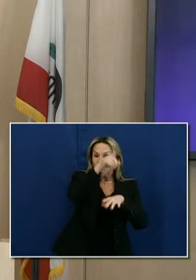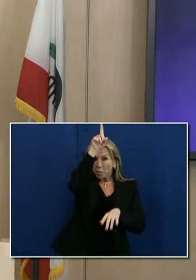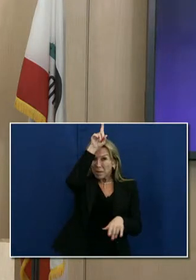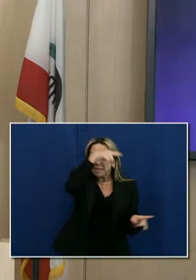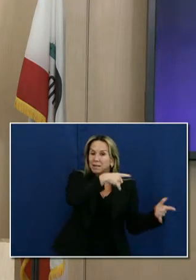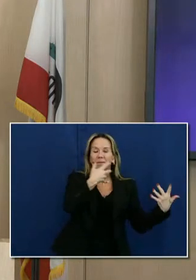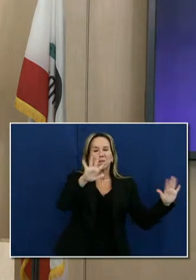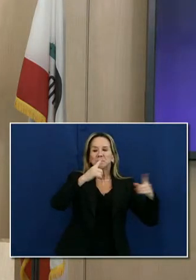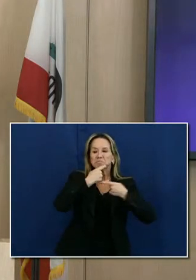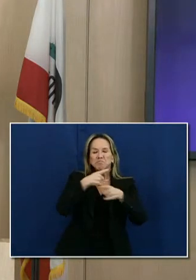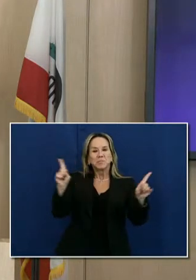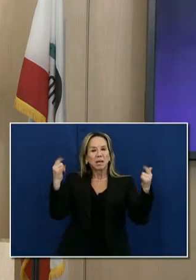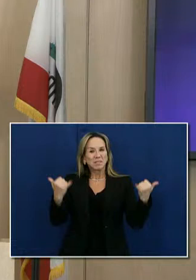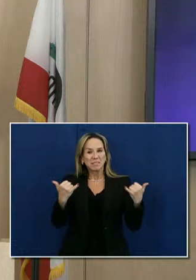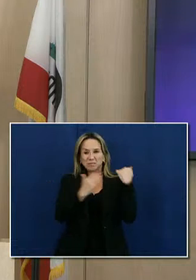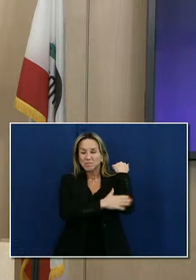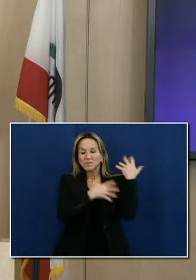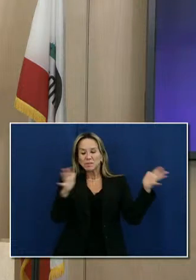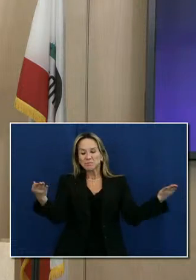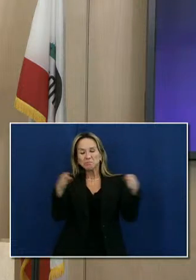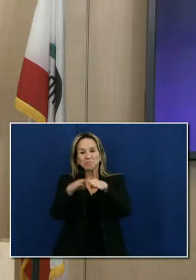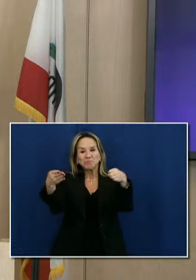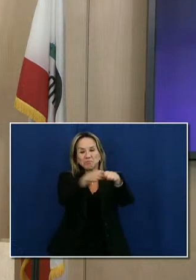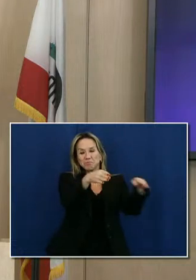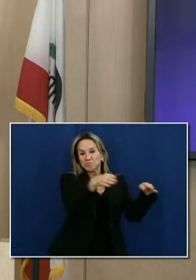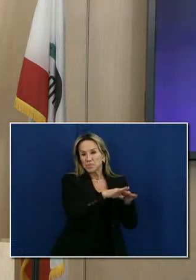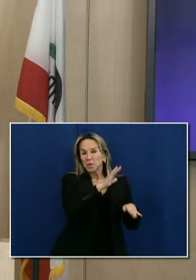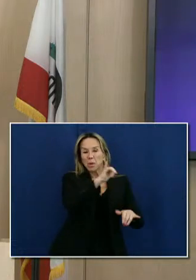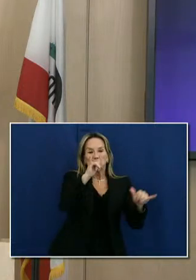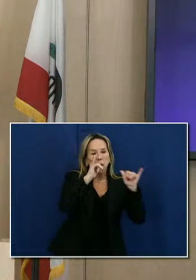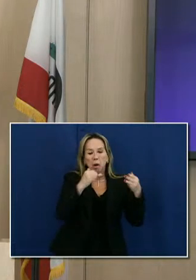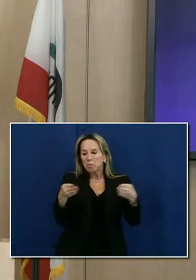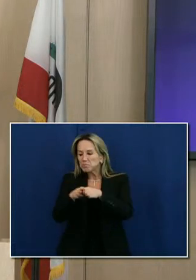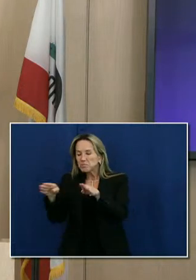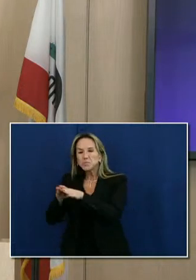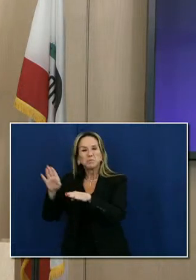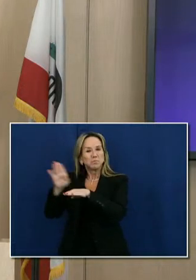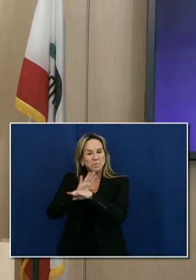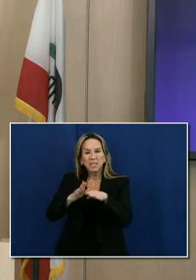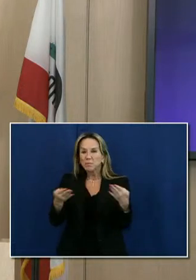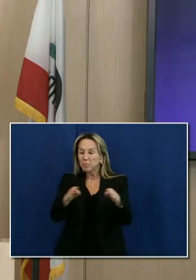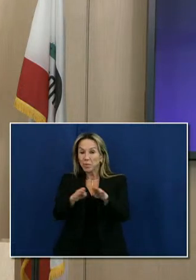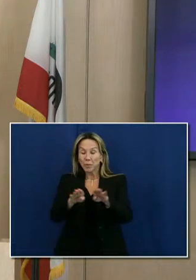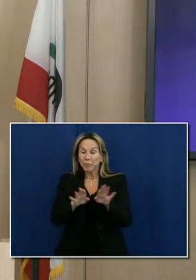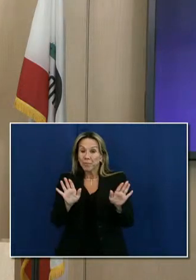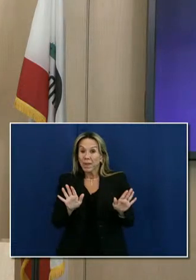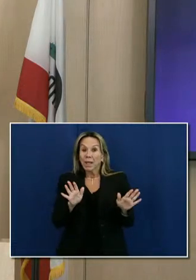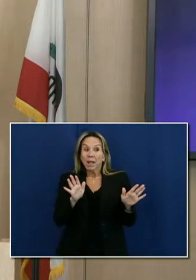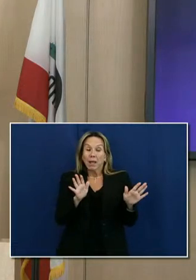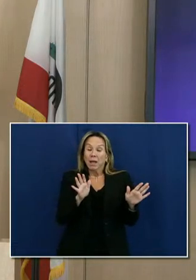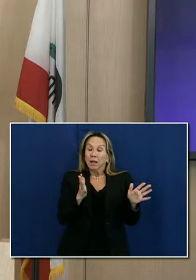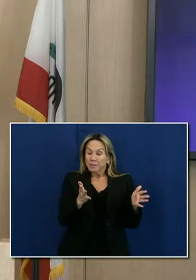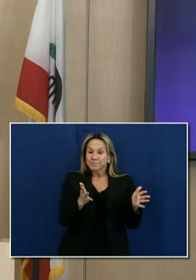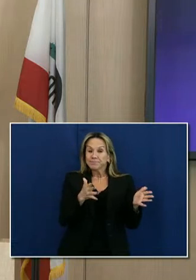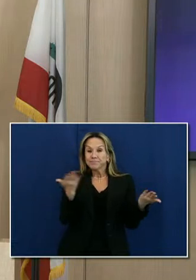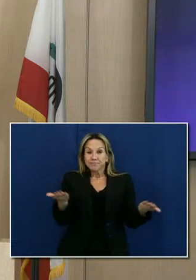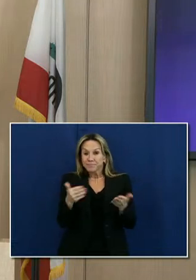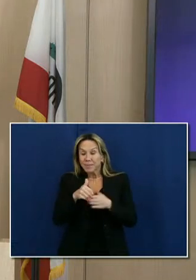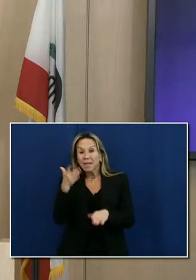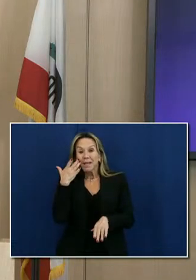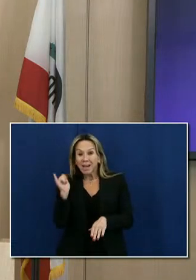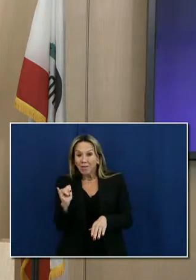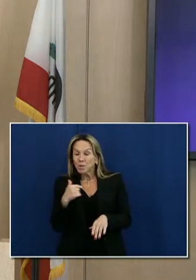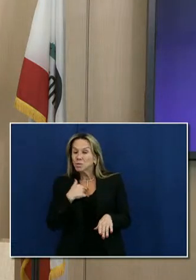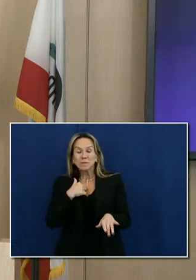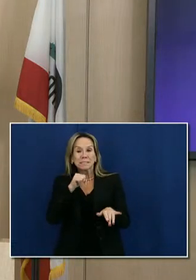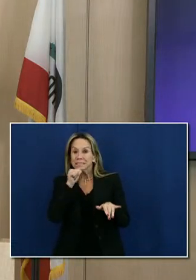bars, restaurants, leisure activities, and other things as they've seen spikes. Here in California, we're not seeing those same level of spikes because